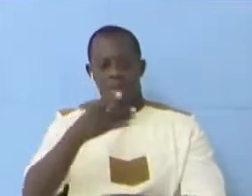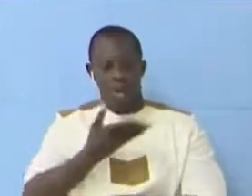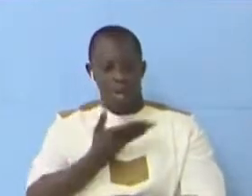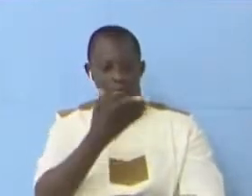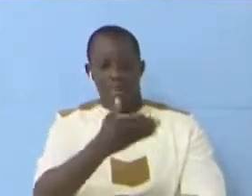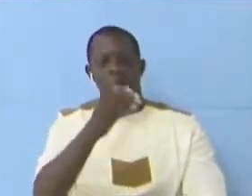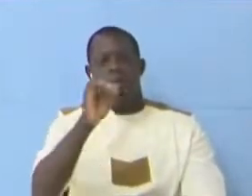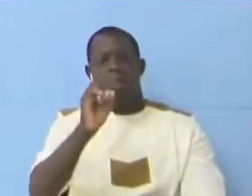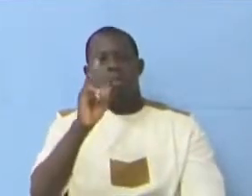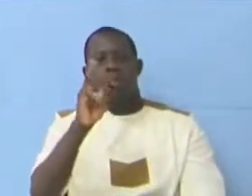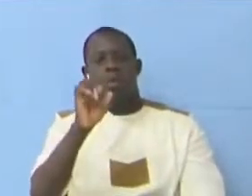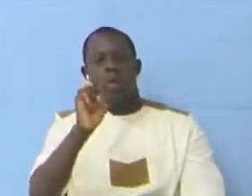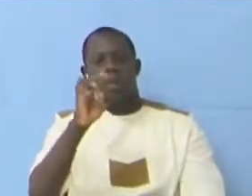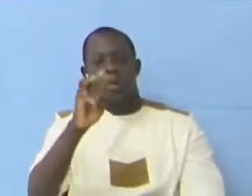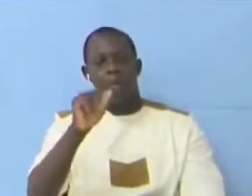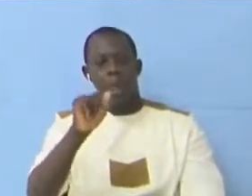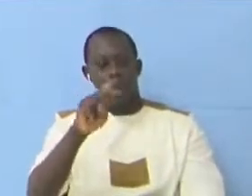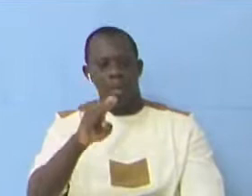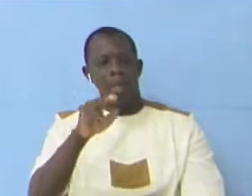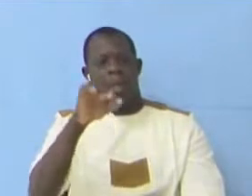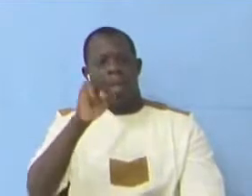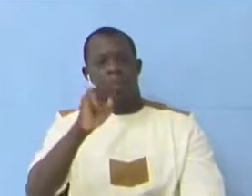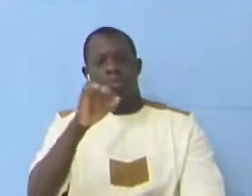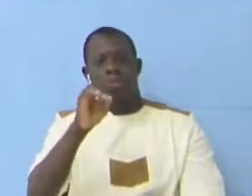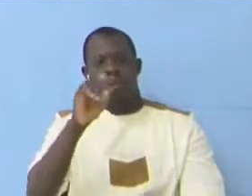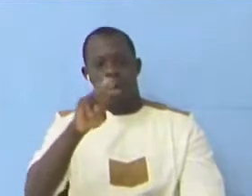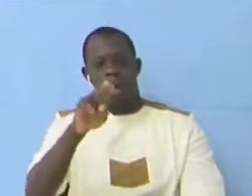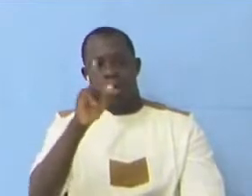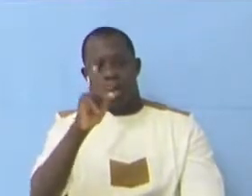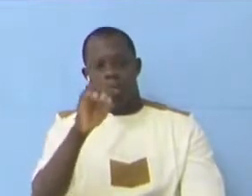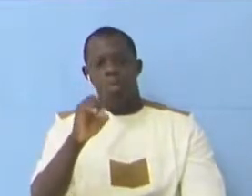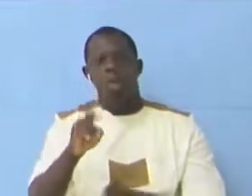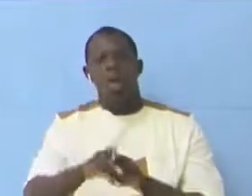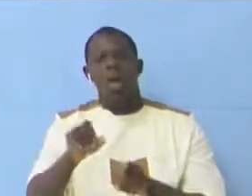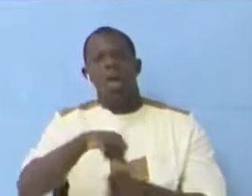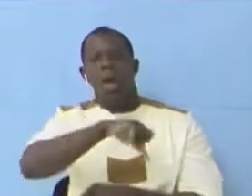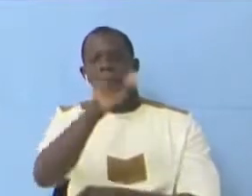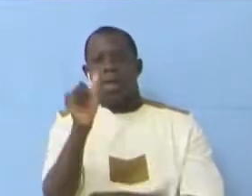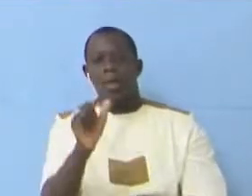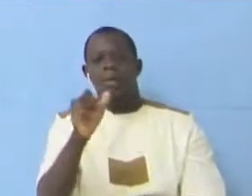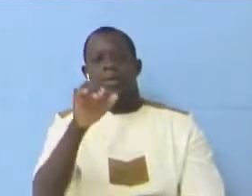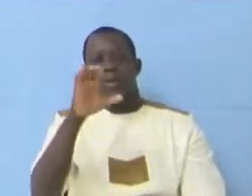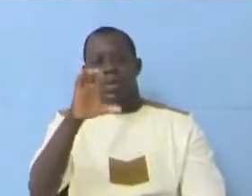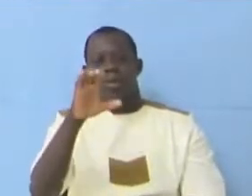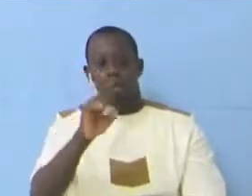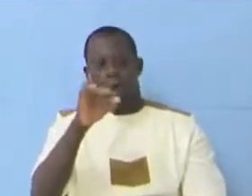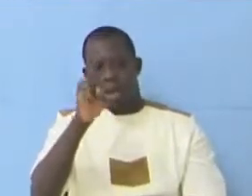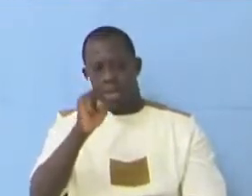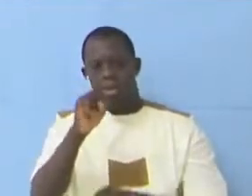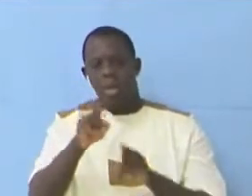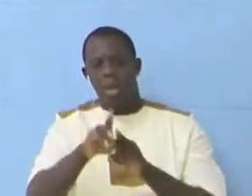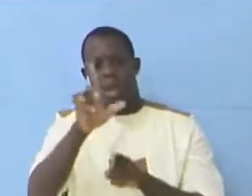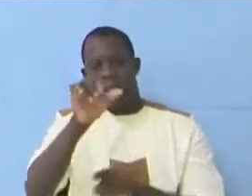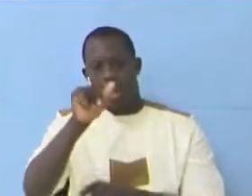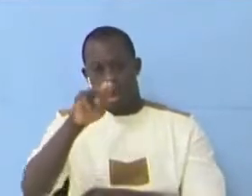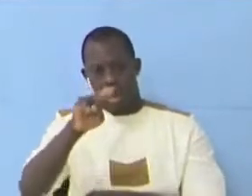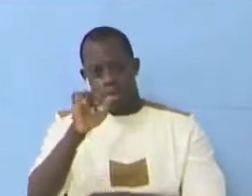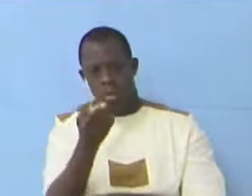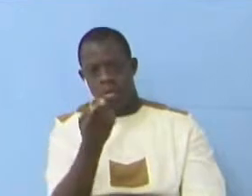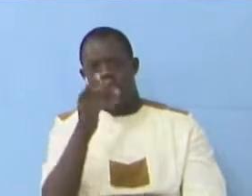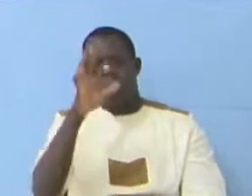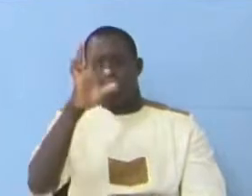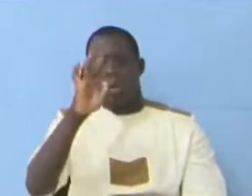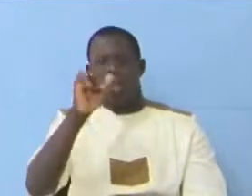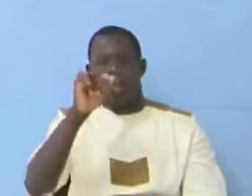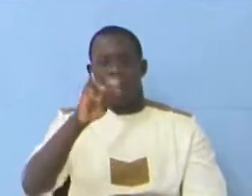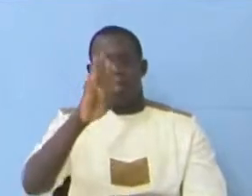Usman Sonko, and the then COS, the Chief of Staff, Lang Tombong Tamba. COS, Chief of Staff, Lang Tombong Tamba.